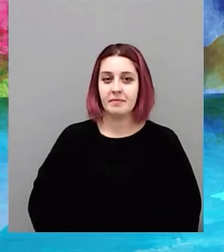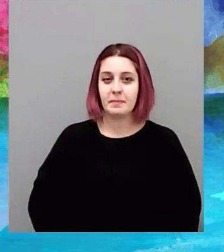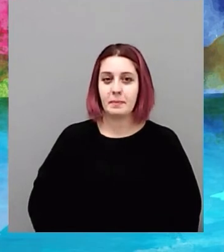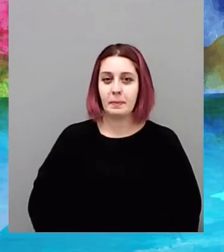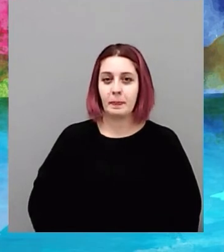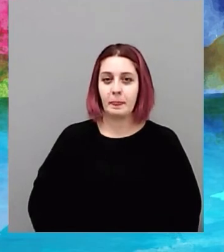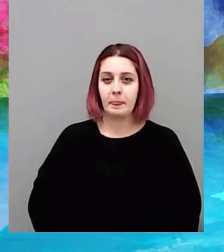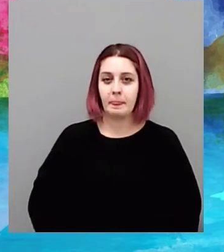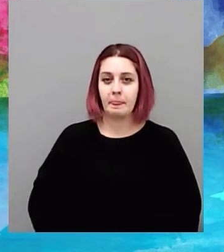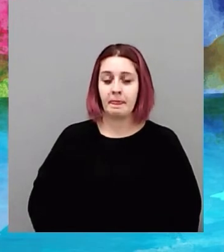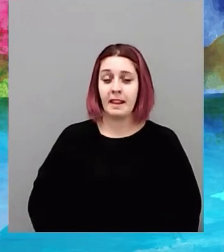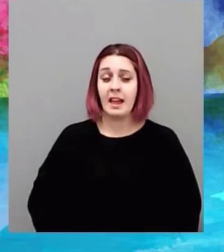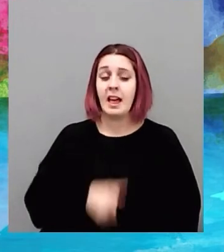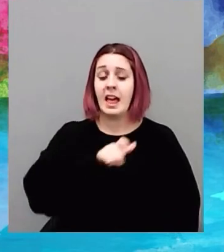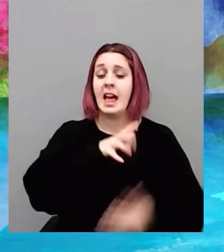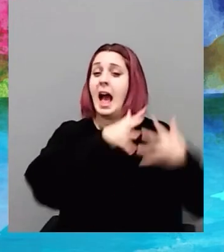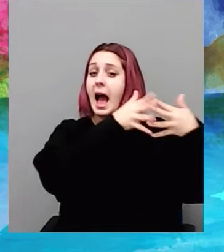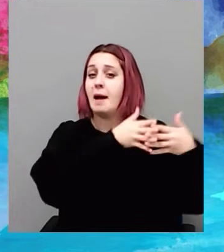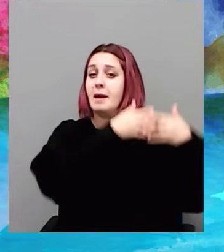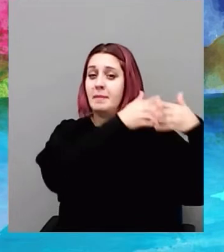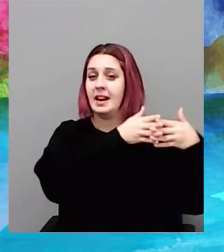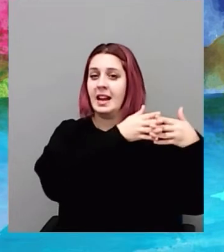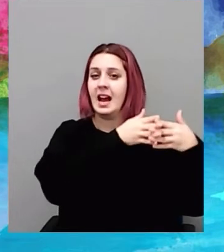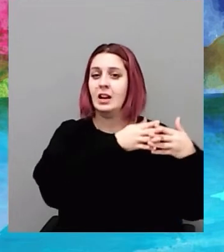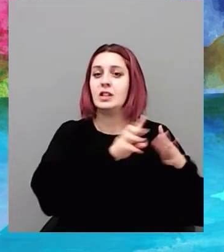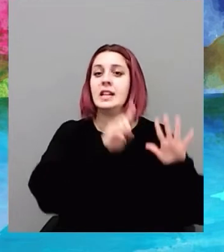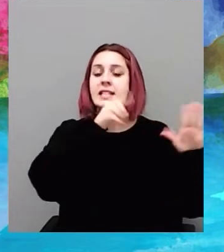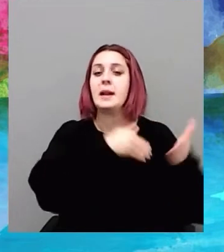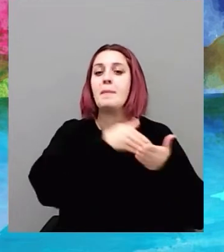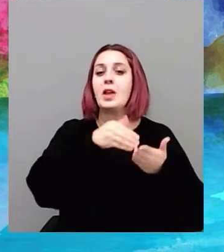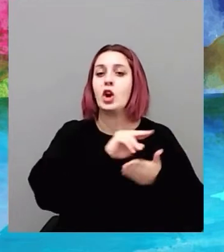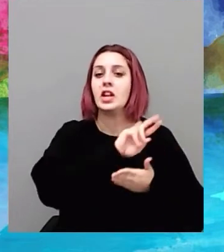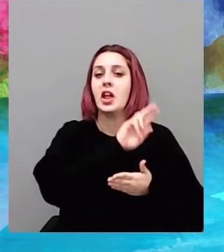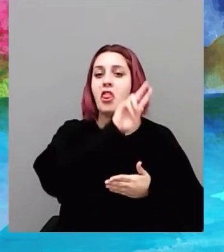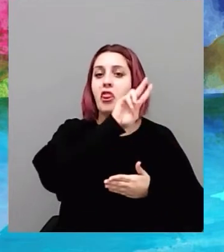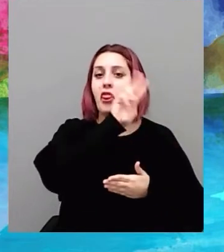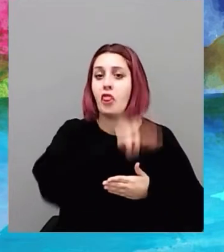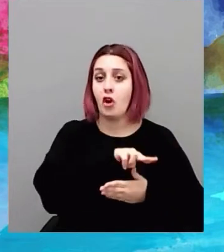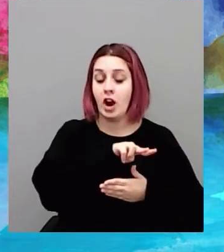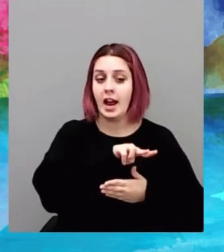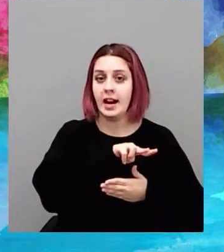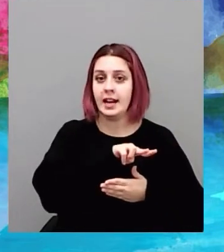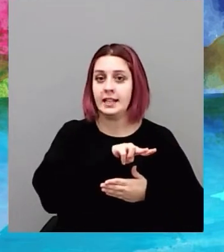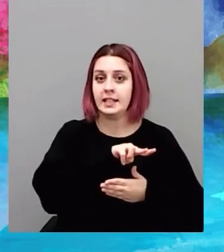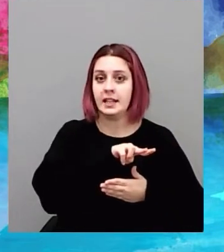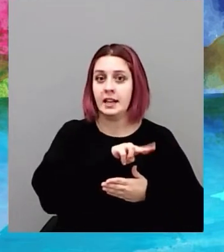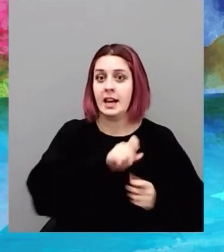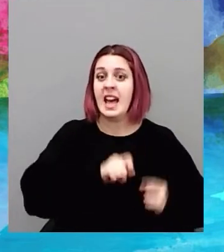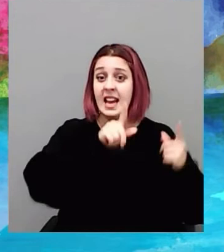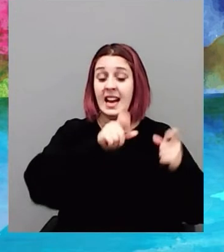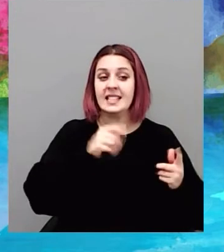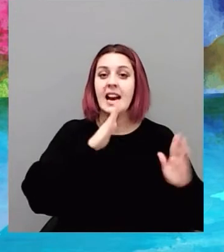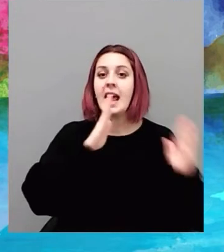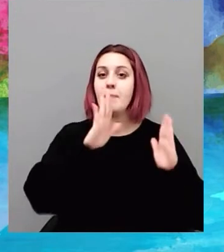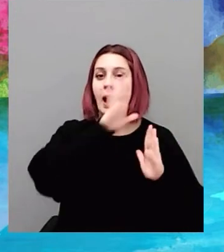for holidays. Arras is a very touristic city, so it's totally logic that they work on